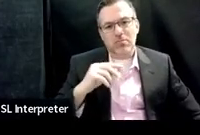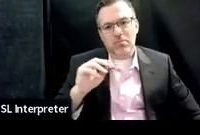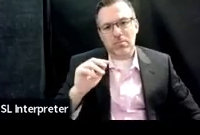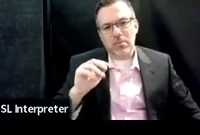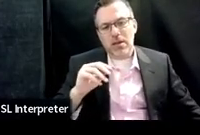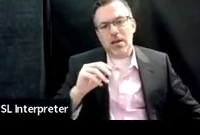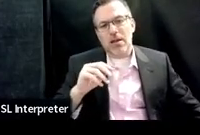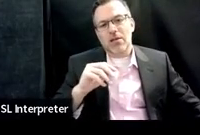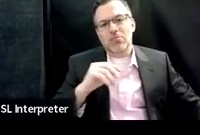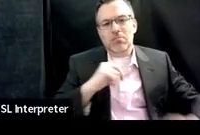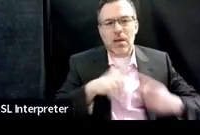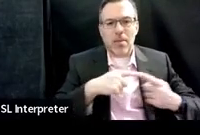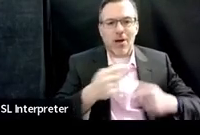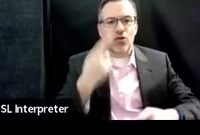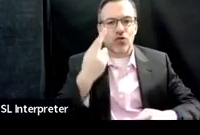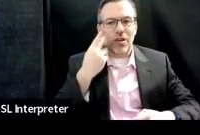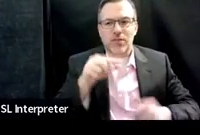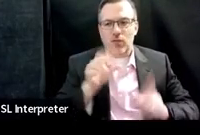of the meeting.